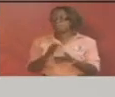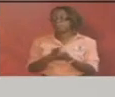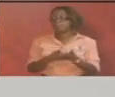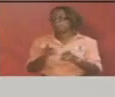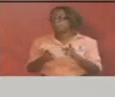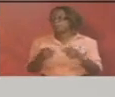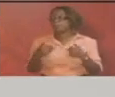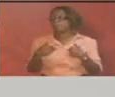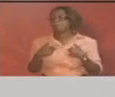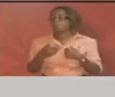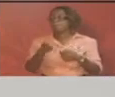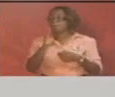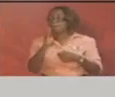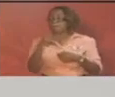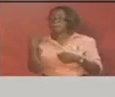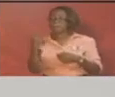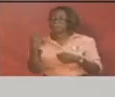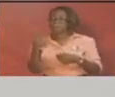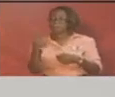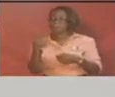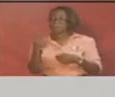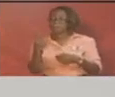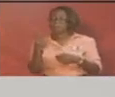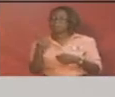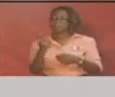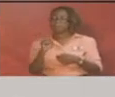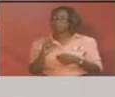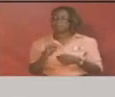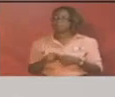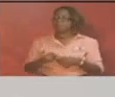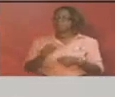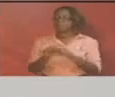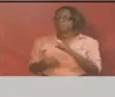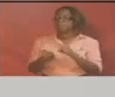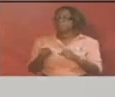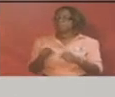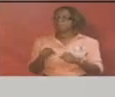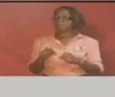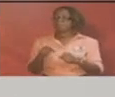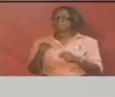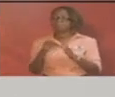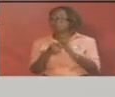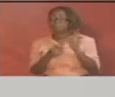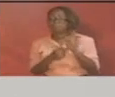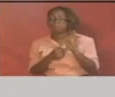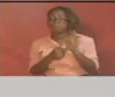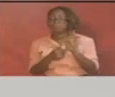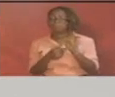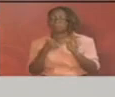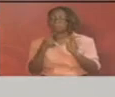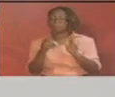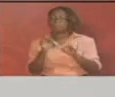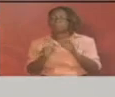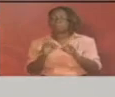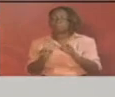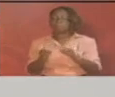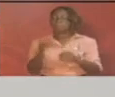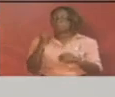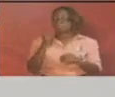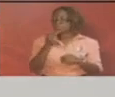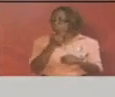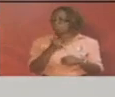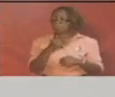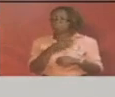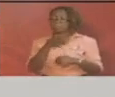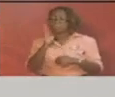health regulation basically says that you can do takeout, right? So you open for takeout, walk-in, whatever it may. If you have a restaurant and bar license, as